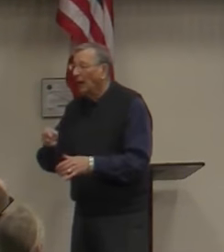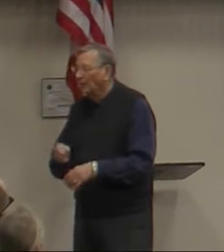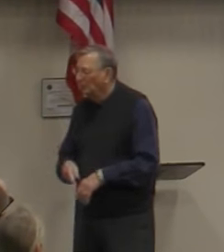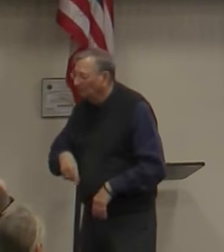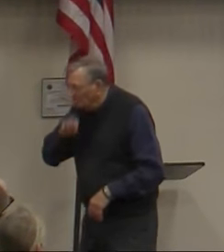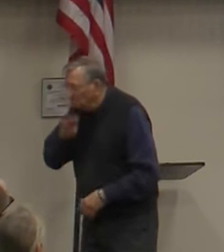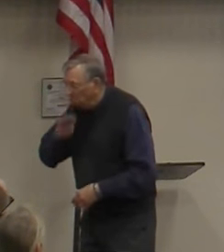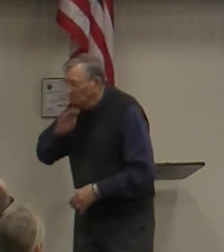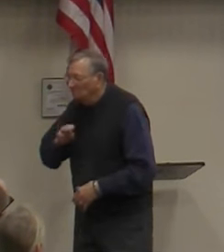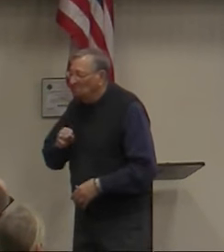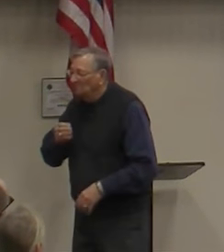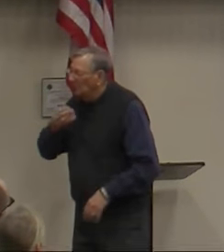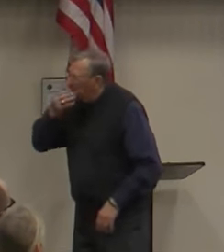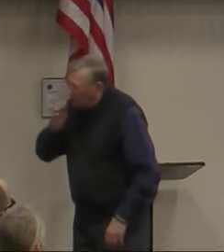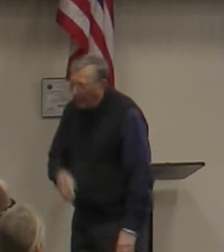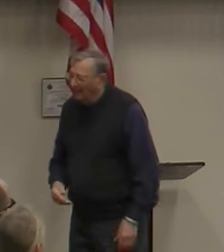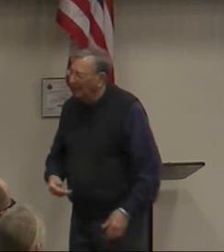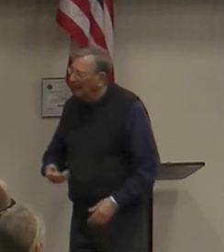I think we've all had them.